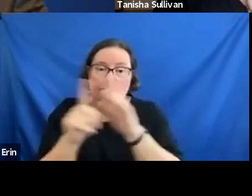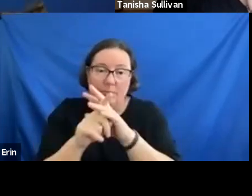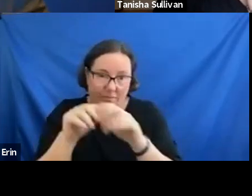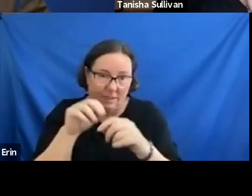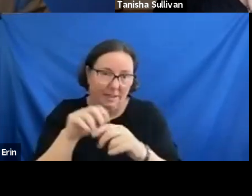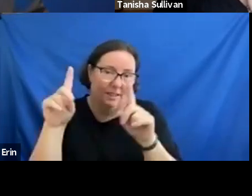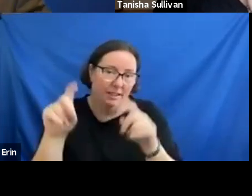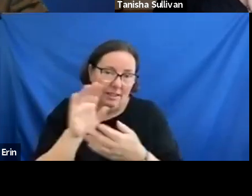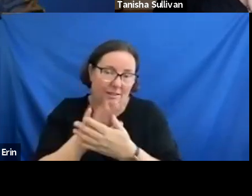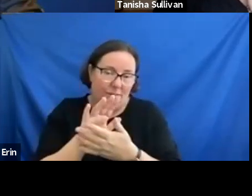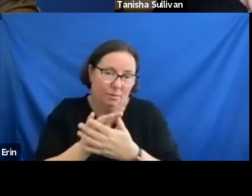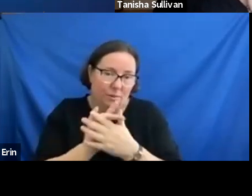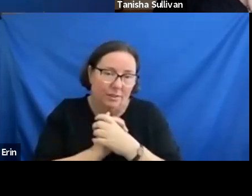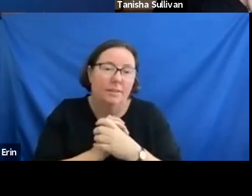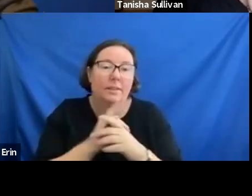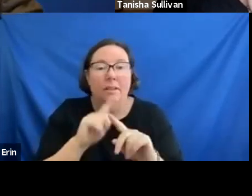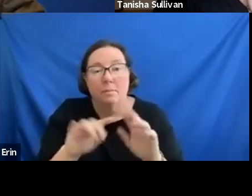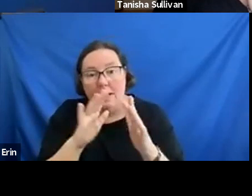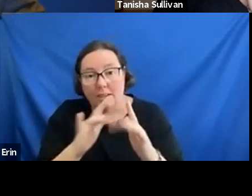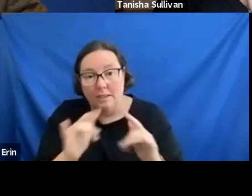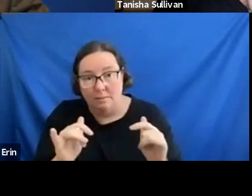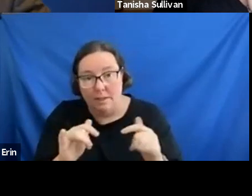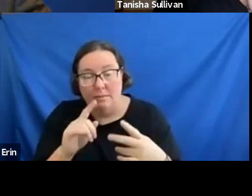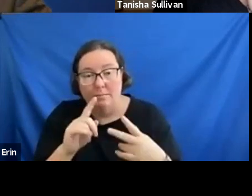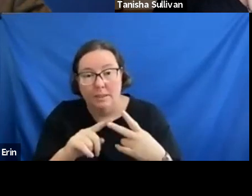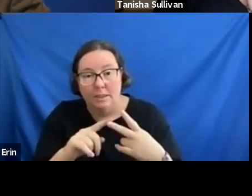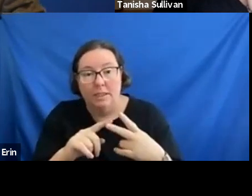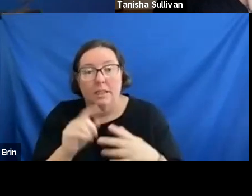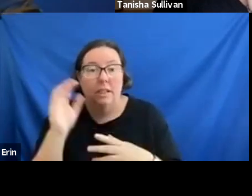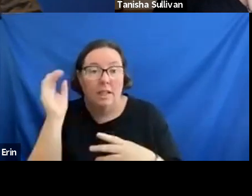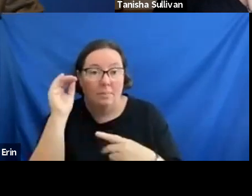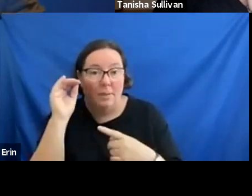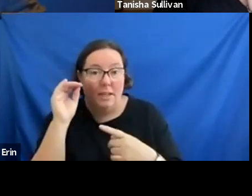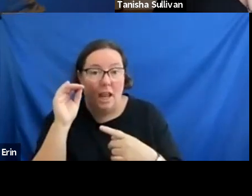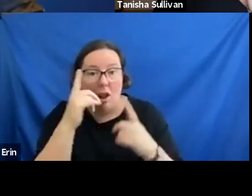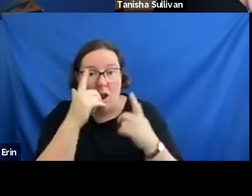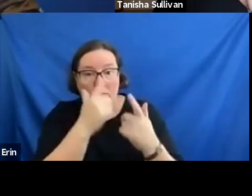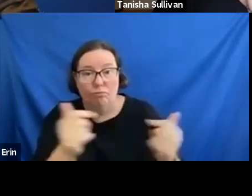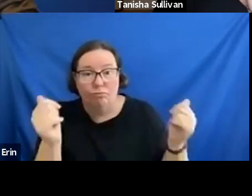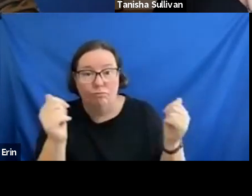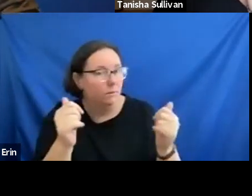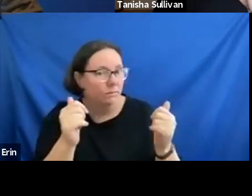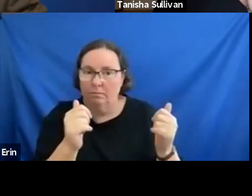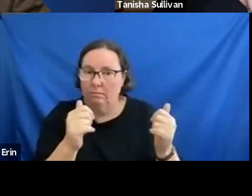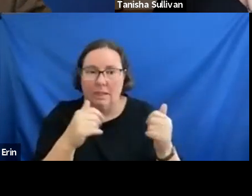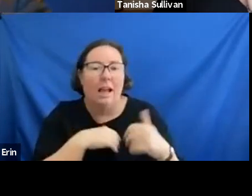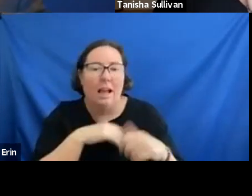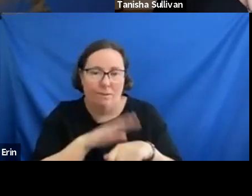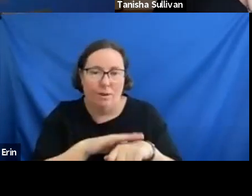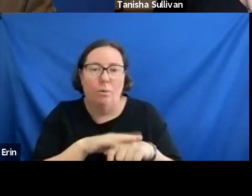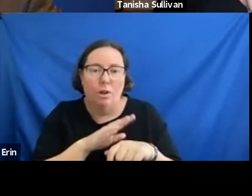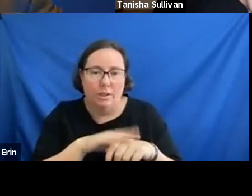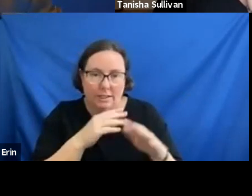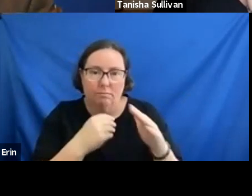exam schools. At the same time, these opinions don't come without warnings. And I think it's important that